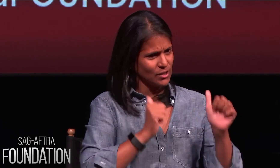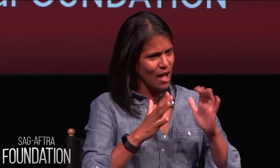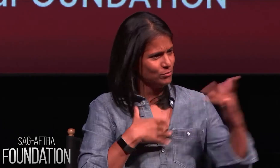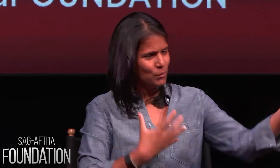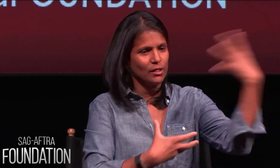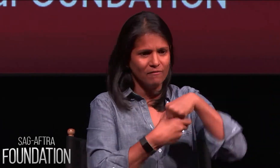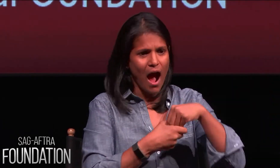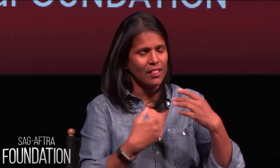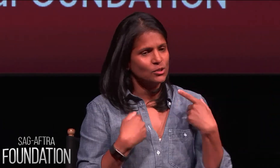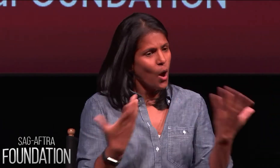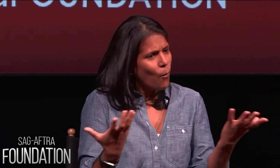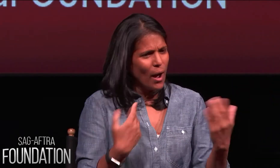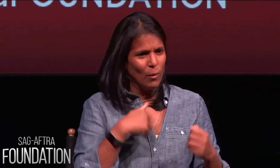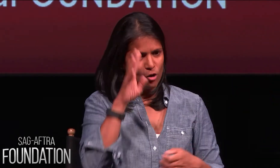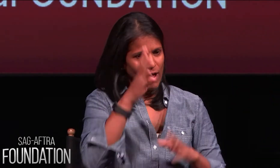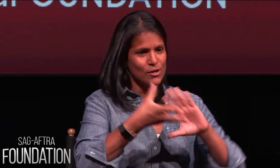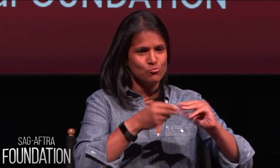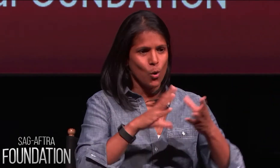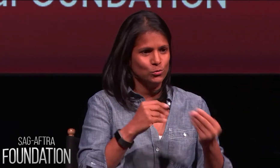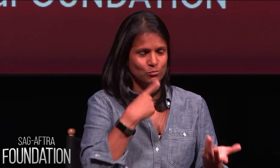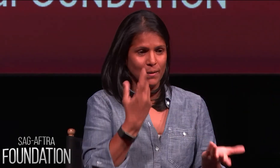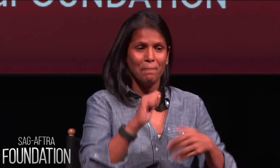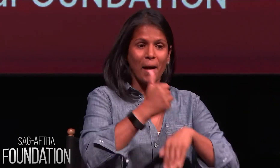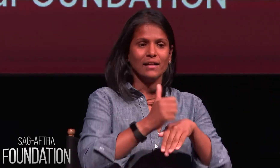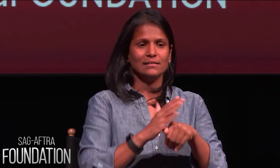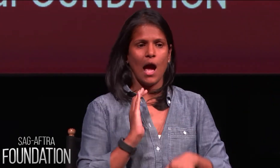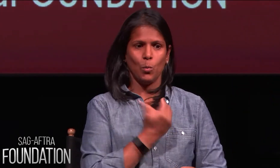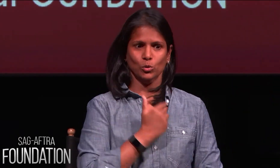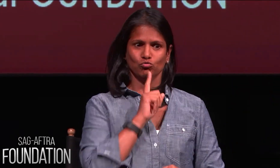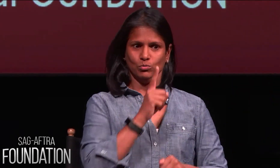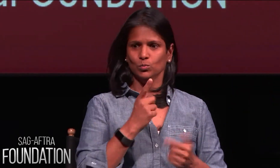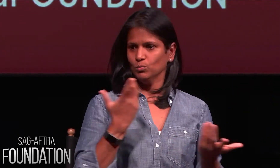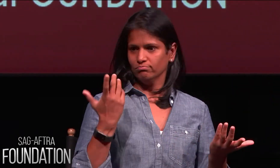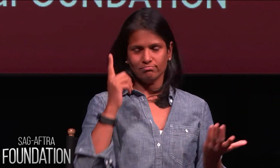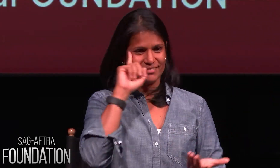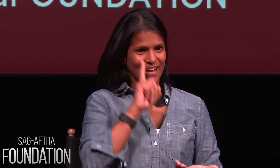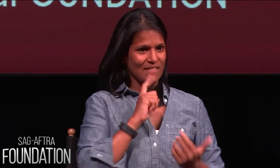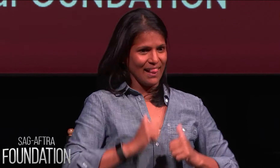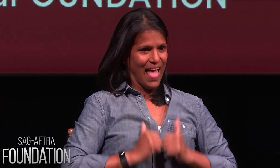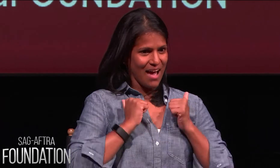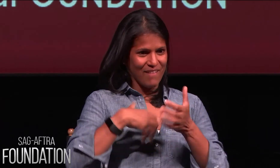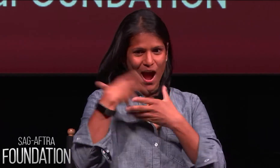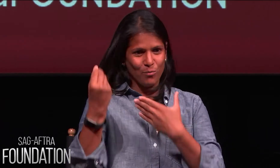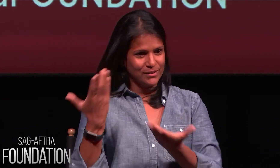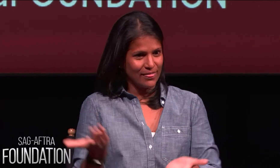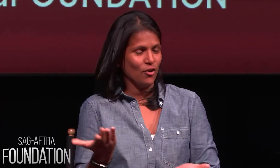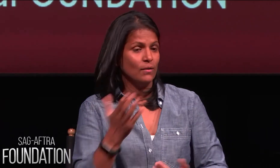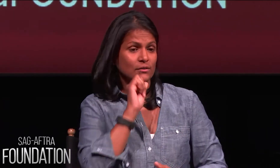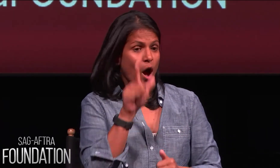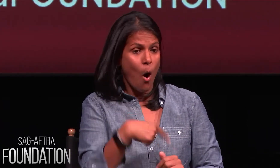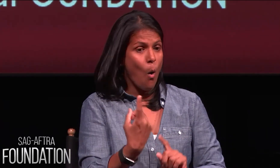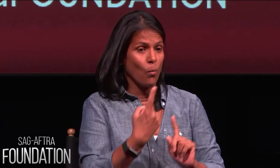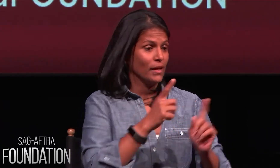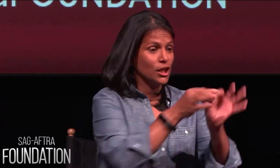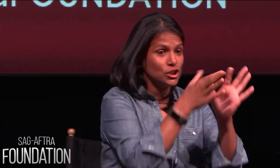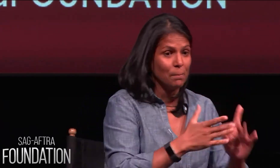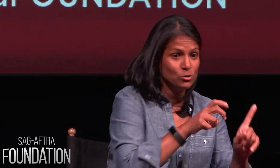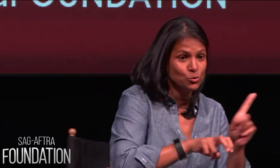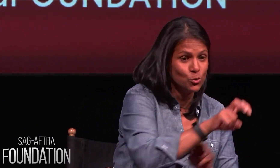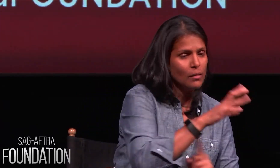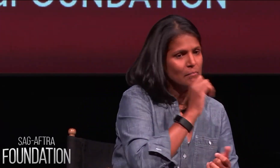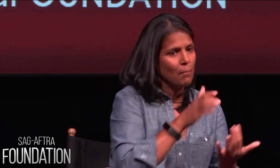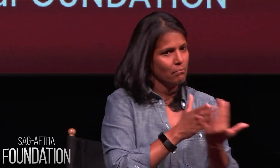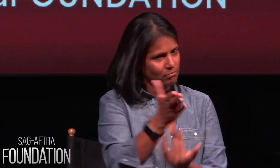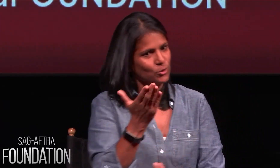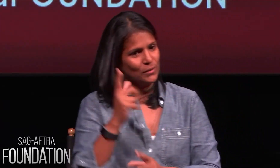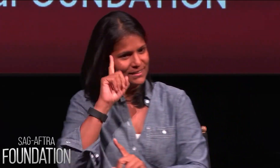actors. And of course, we've involved not only deaf people, but hearing people as well. And we wanted a series based on the life experiences